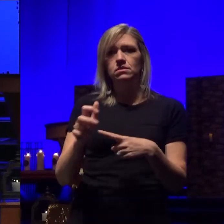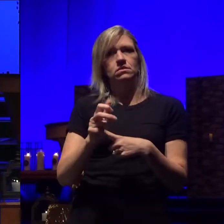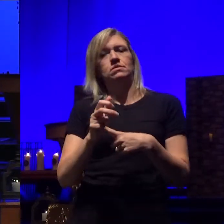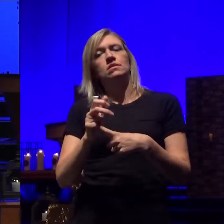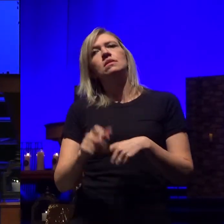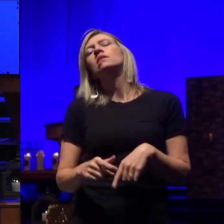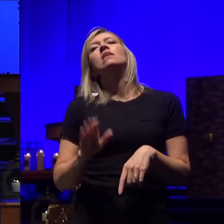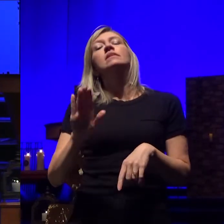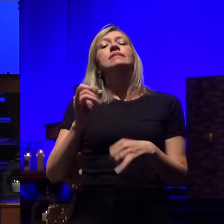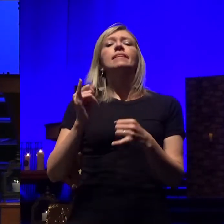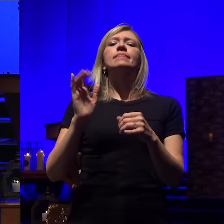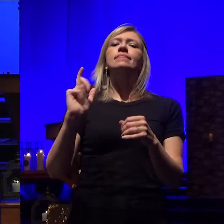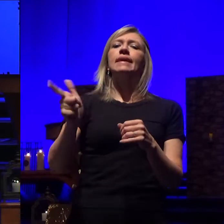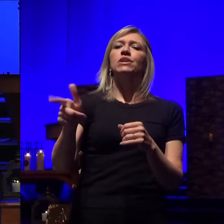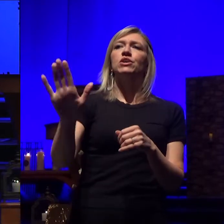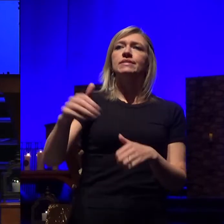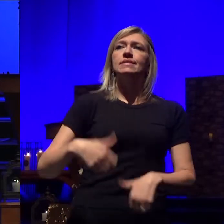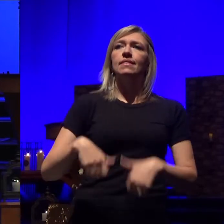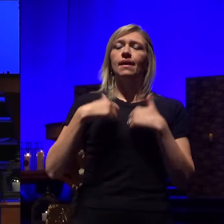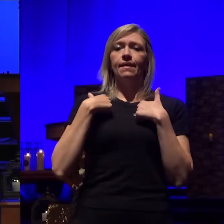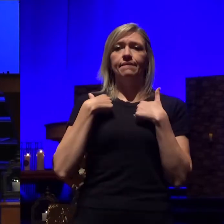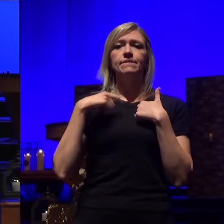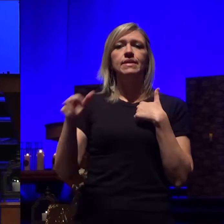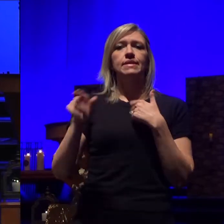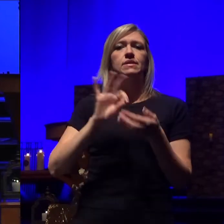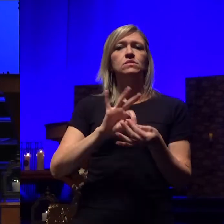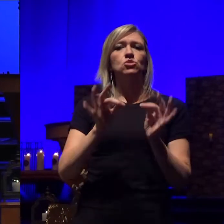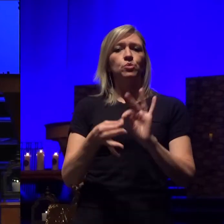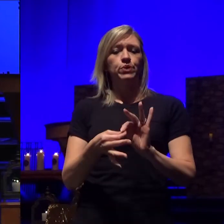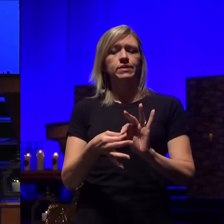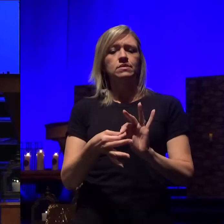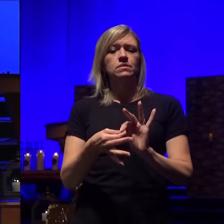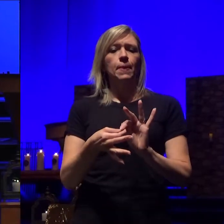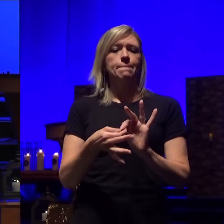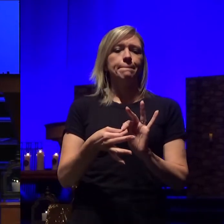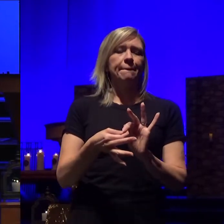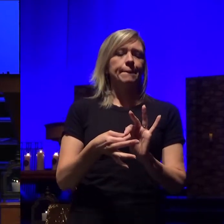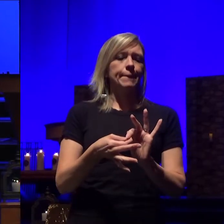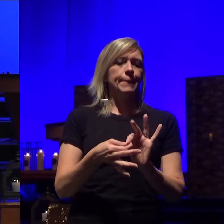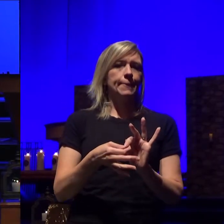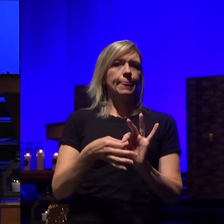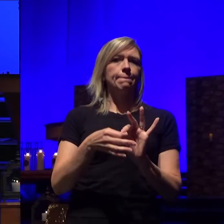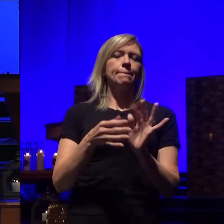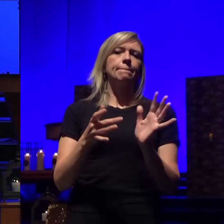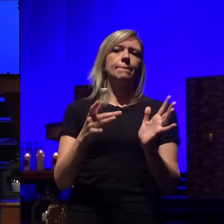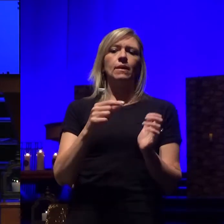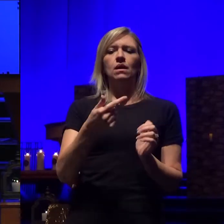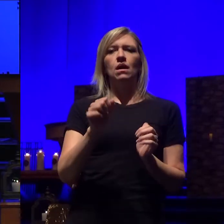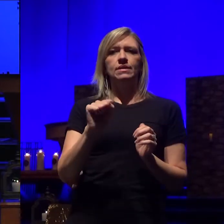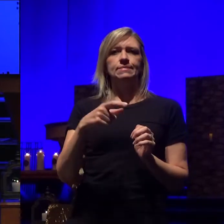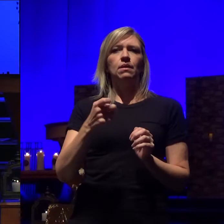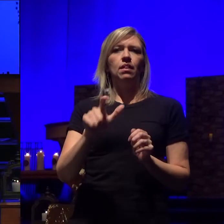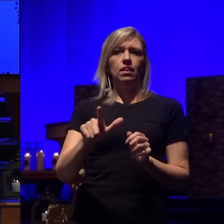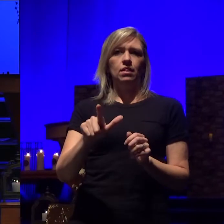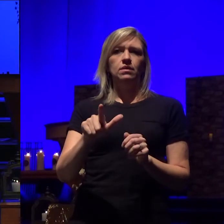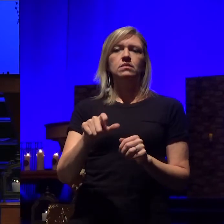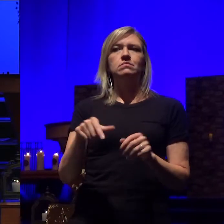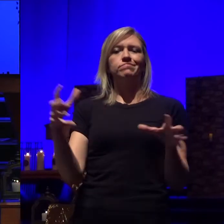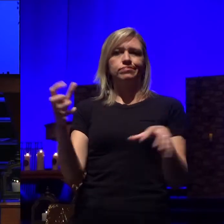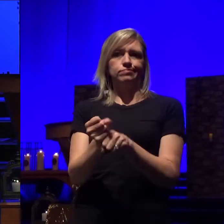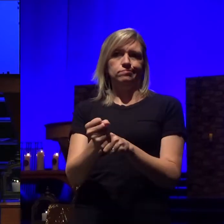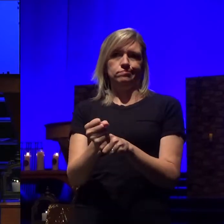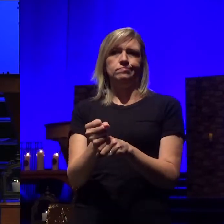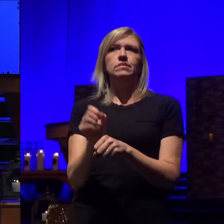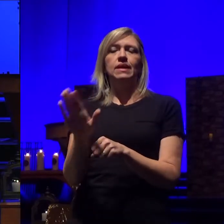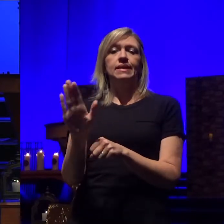And in his later life, he did his own interpretation of the Gospels, called the Gospel